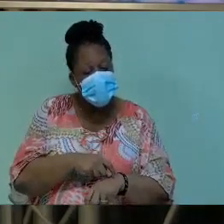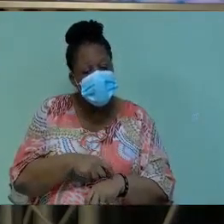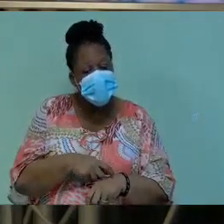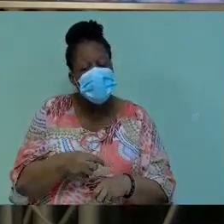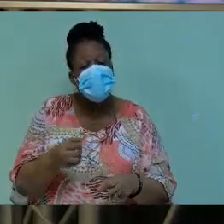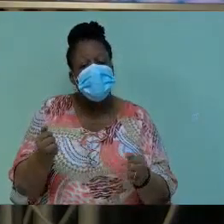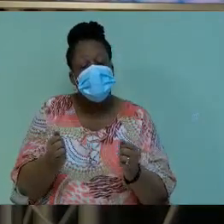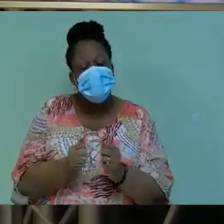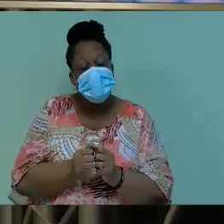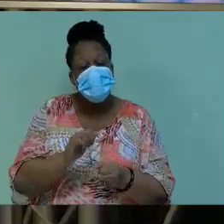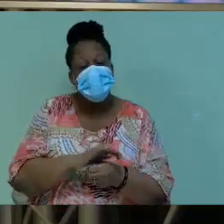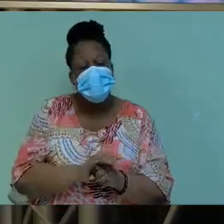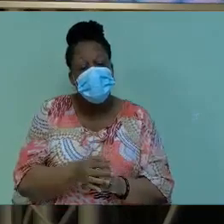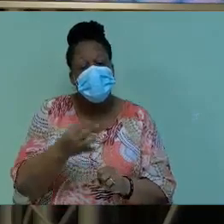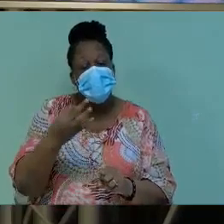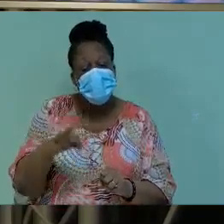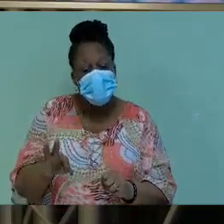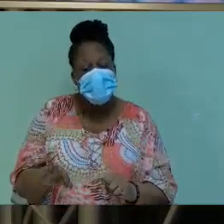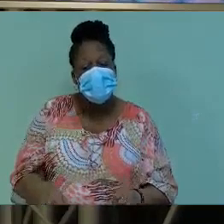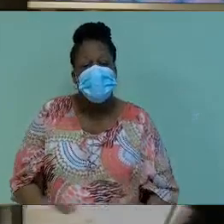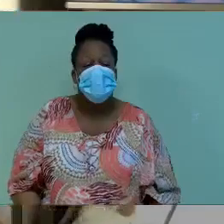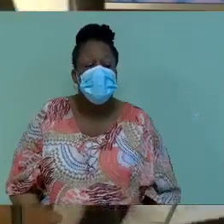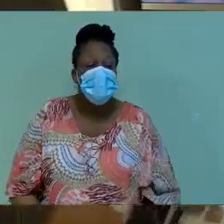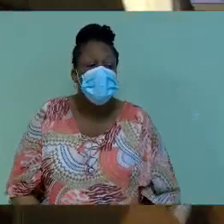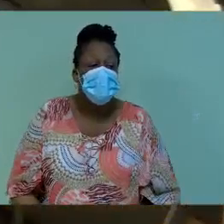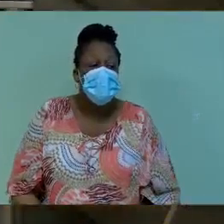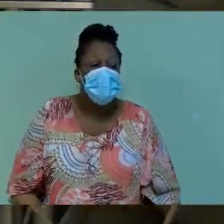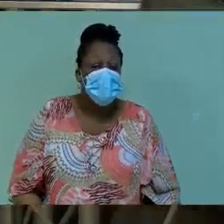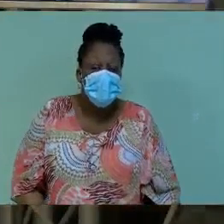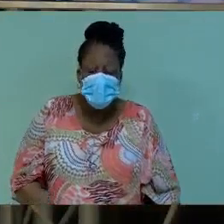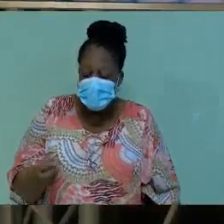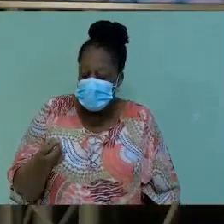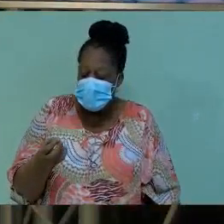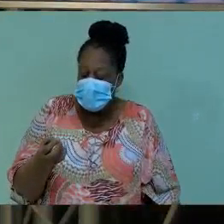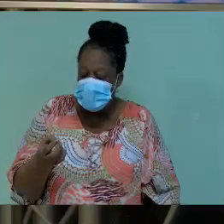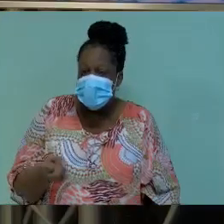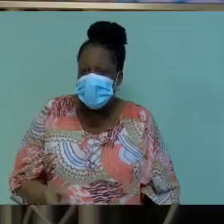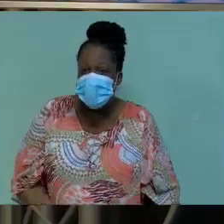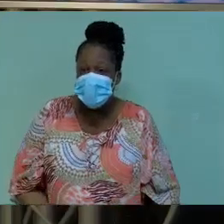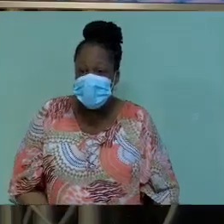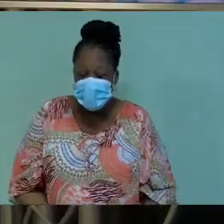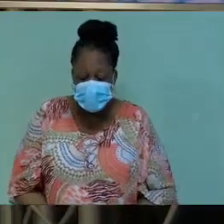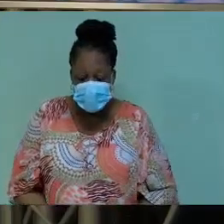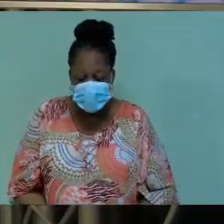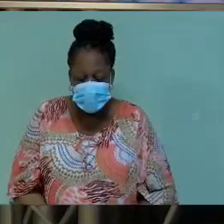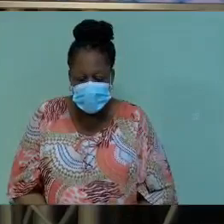virus. Thank you very much.